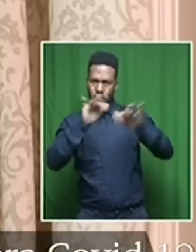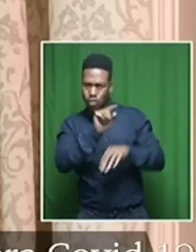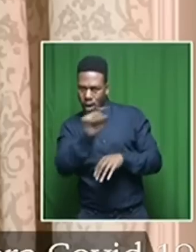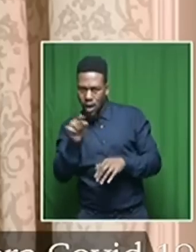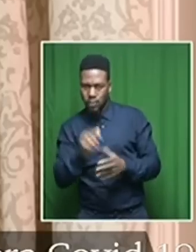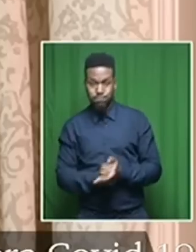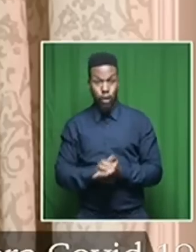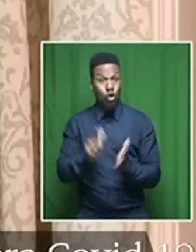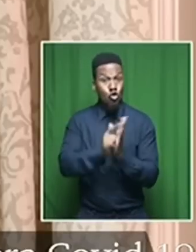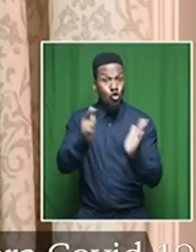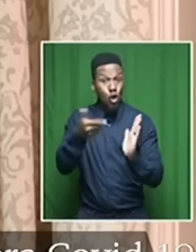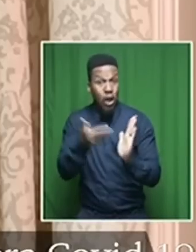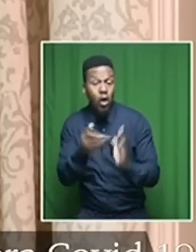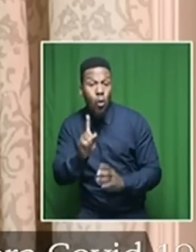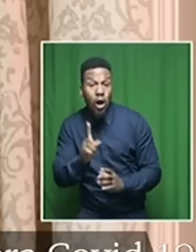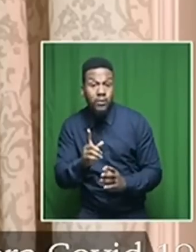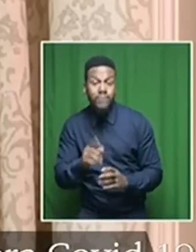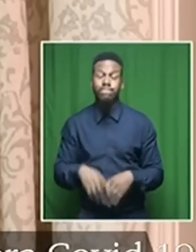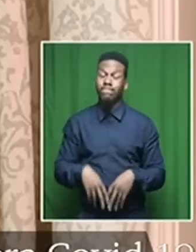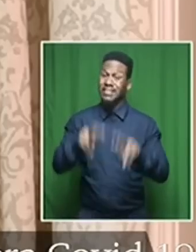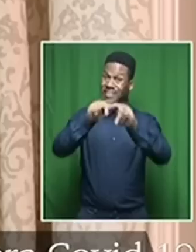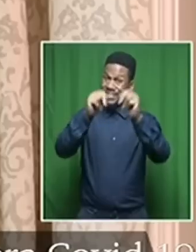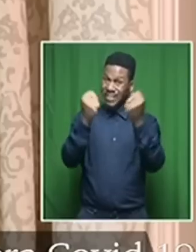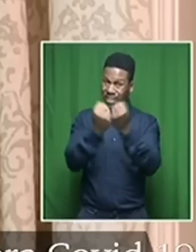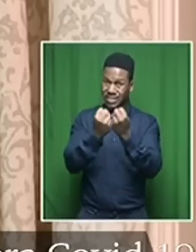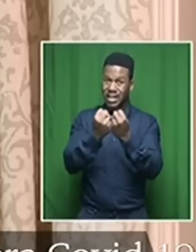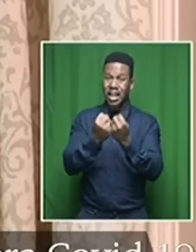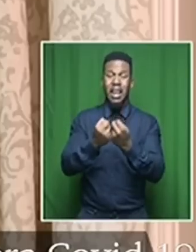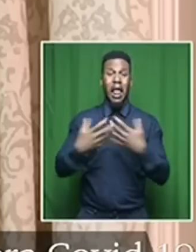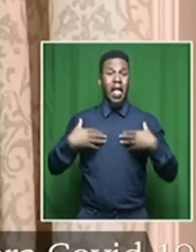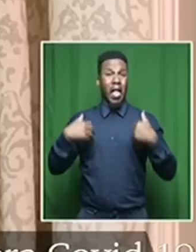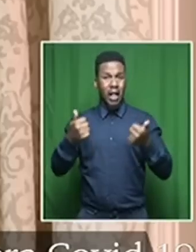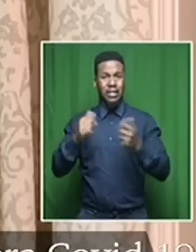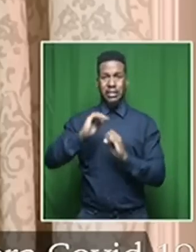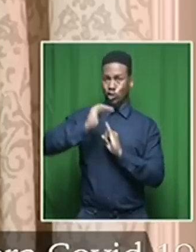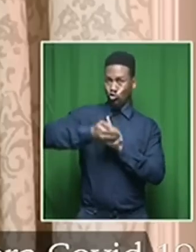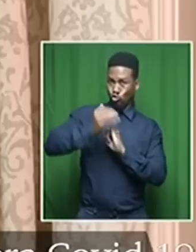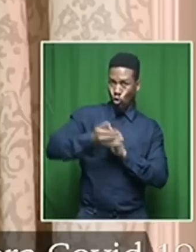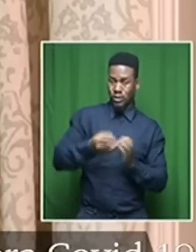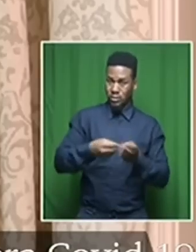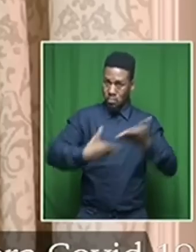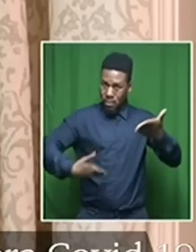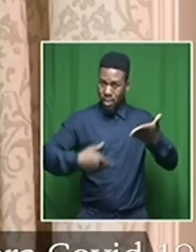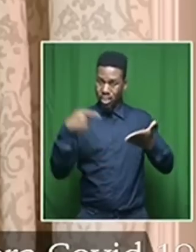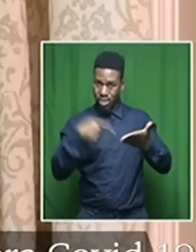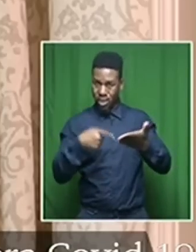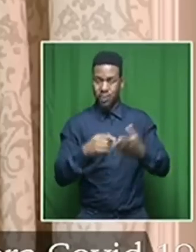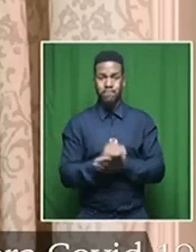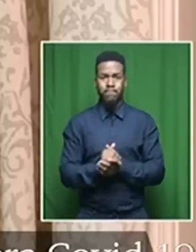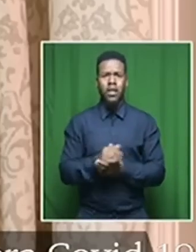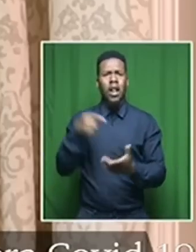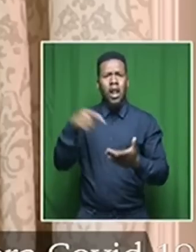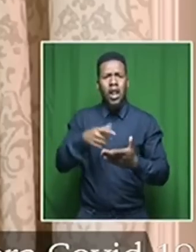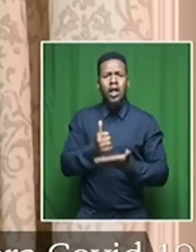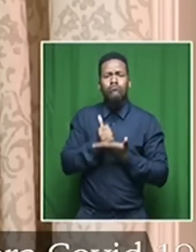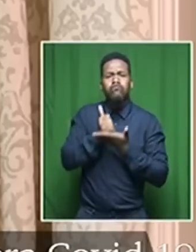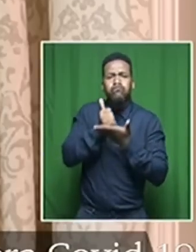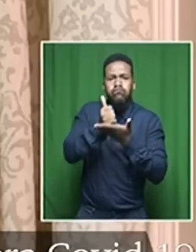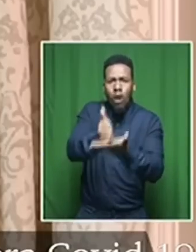laws include the National Health Insurance Bill, which will pave the way for equality in the provision